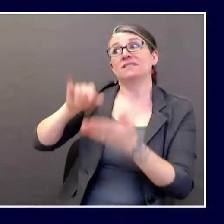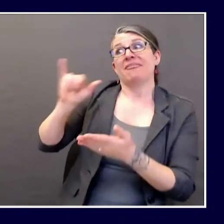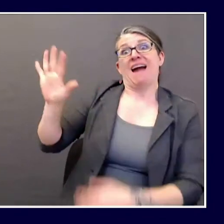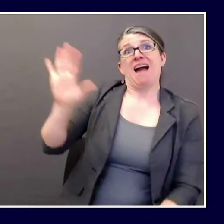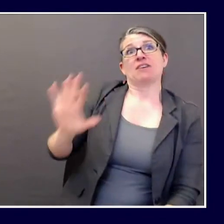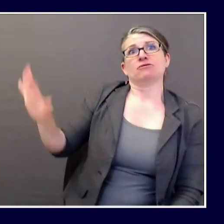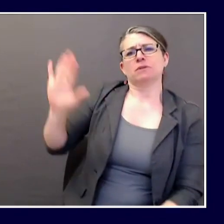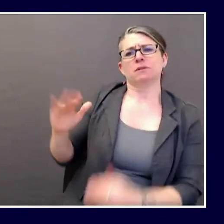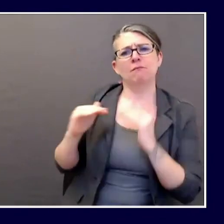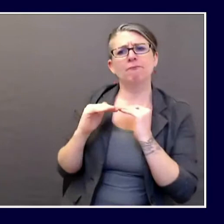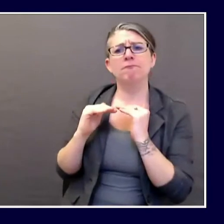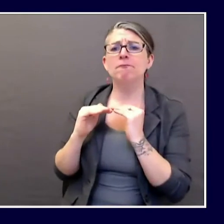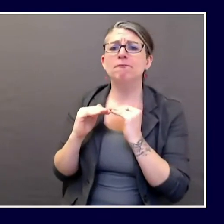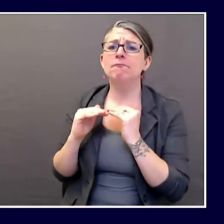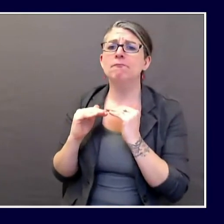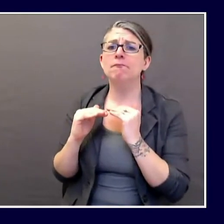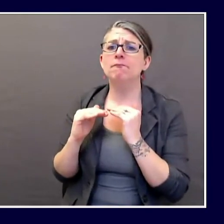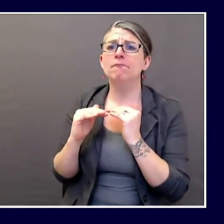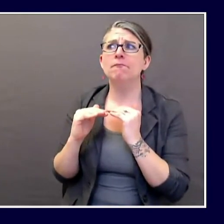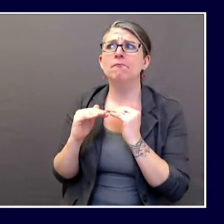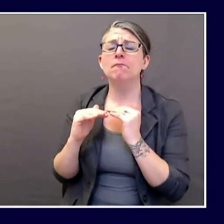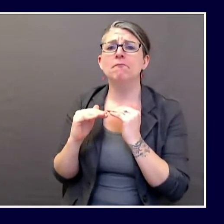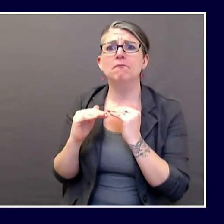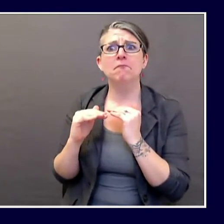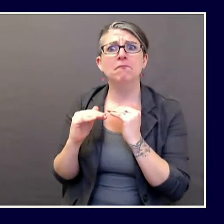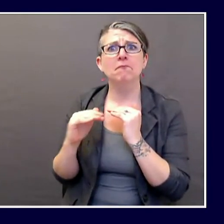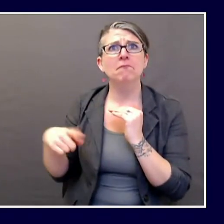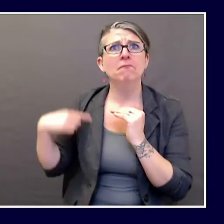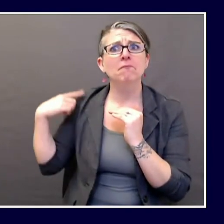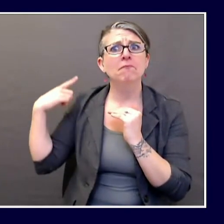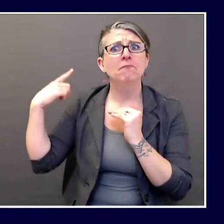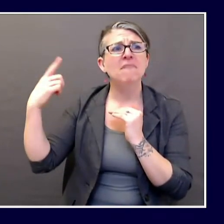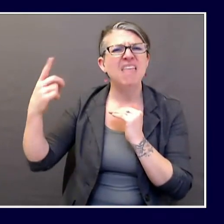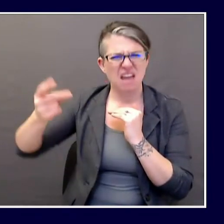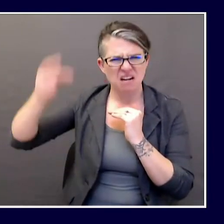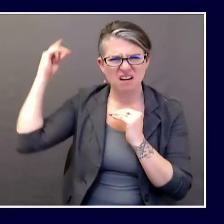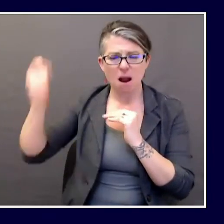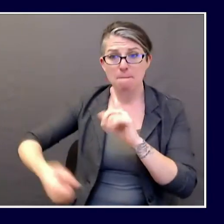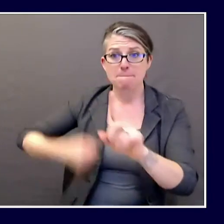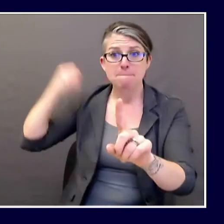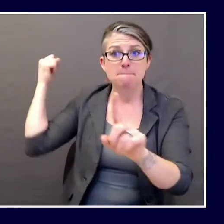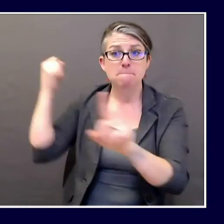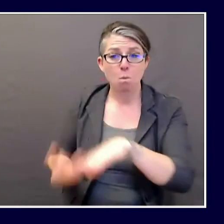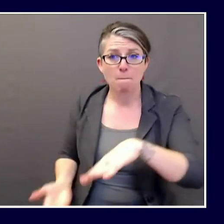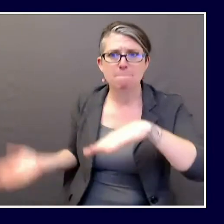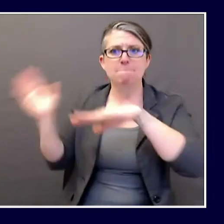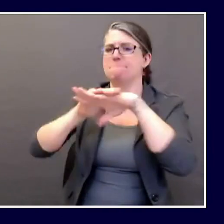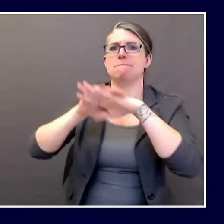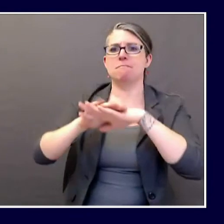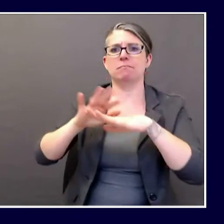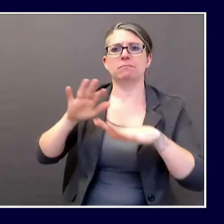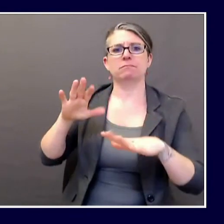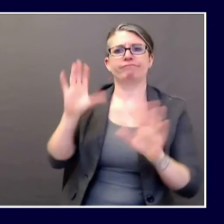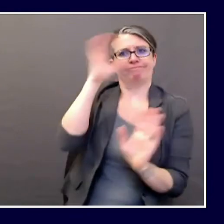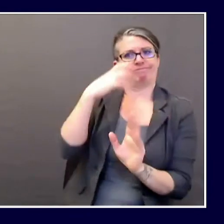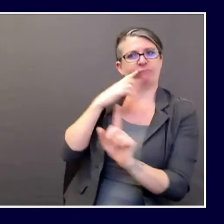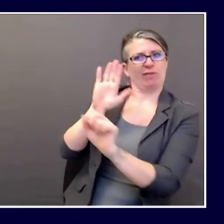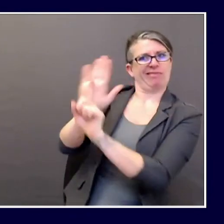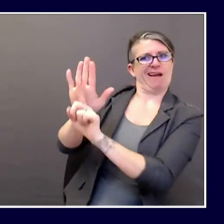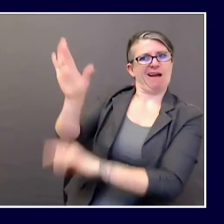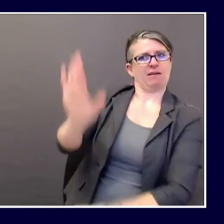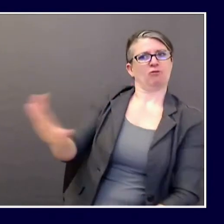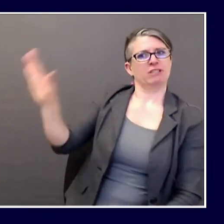that drew our attention to it. The second is that there isn't a defined outbreak in Piscataquis County.